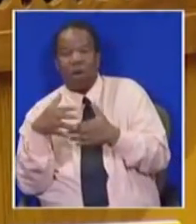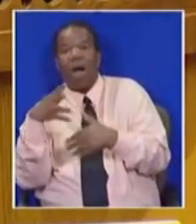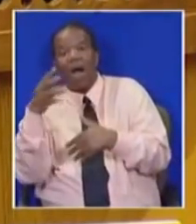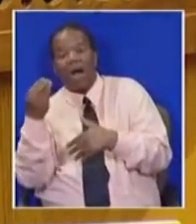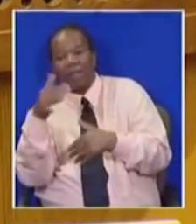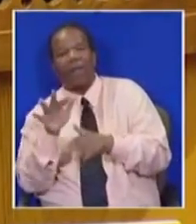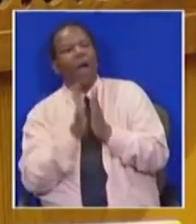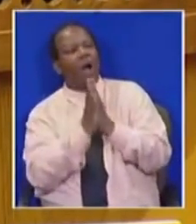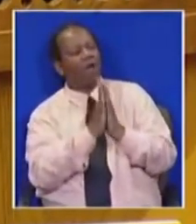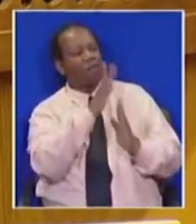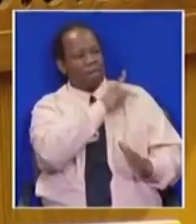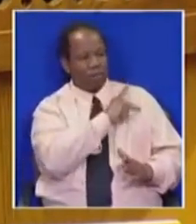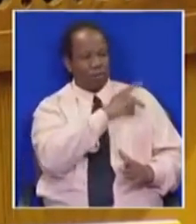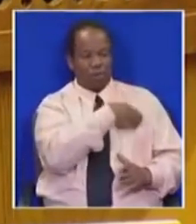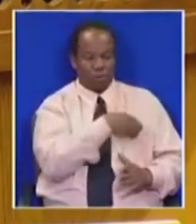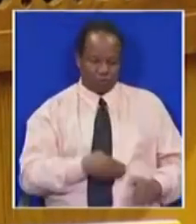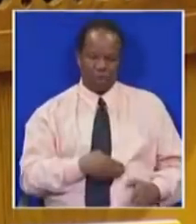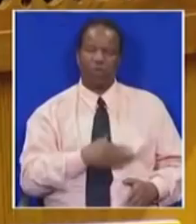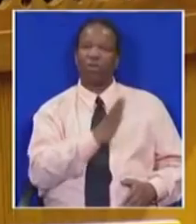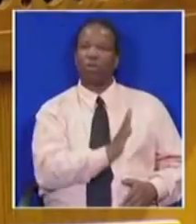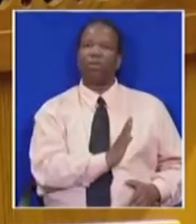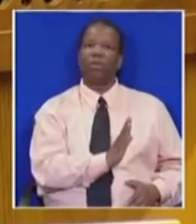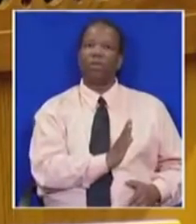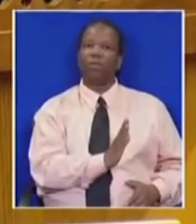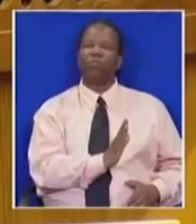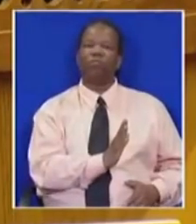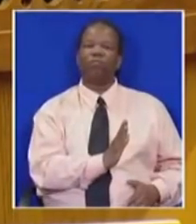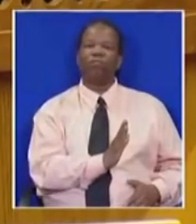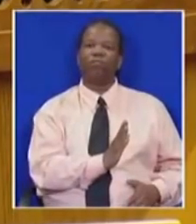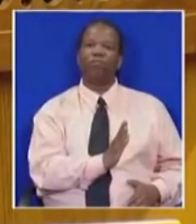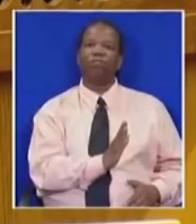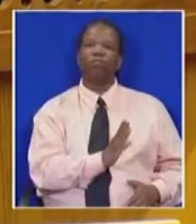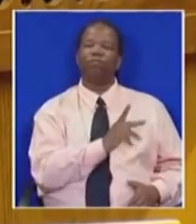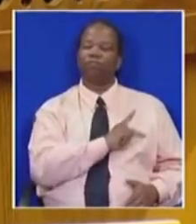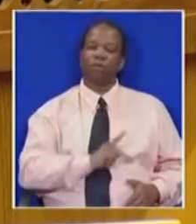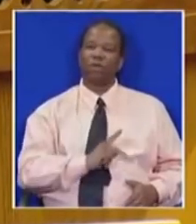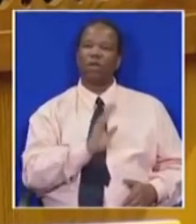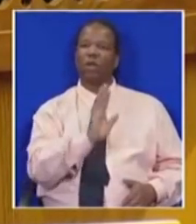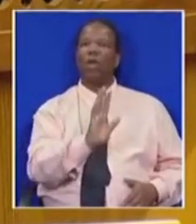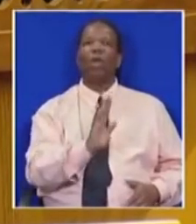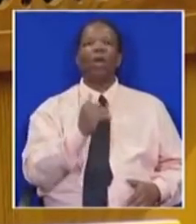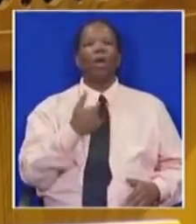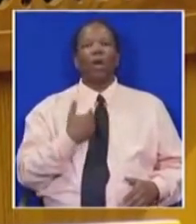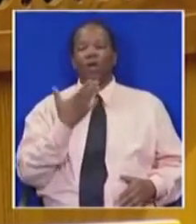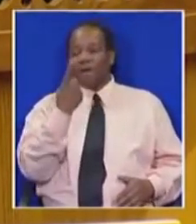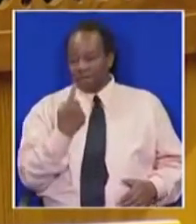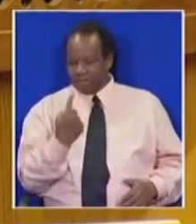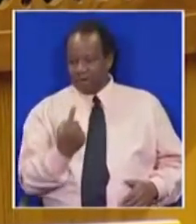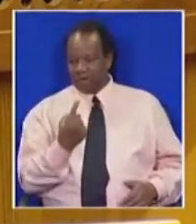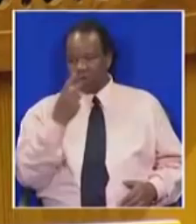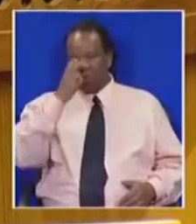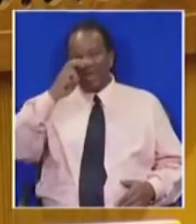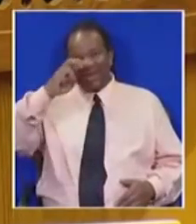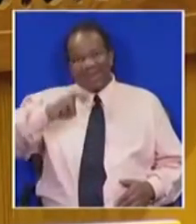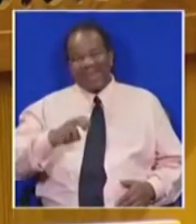Mr. President, we cannot confront healthcare without confronting the deep